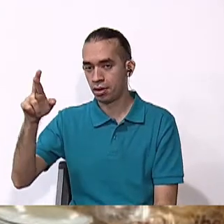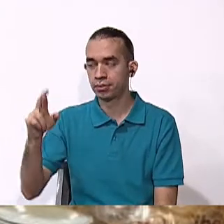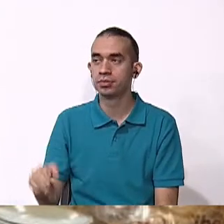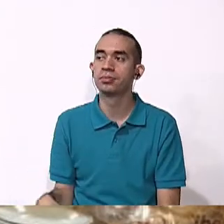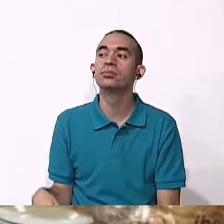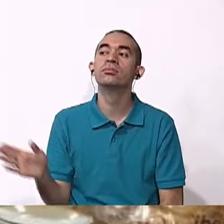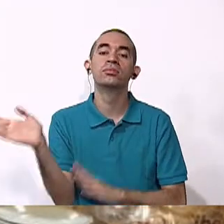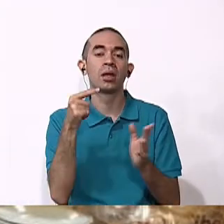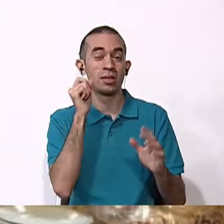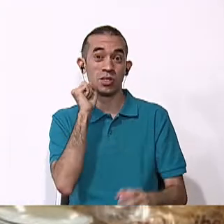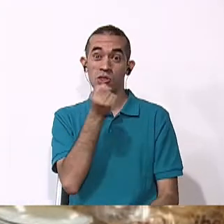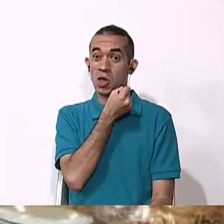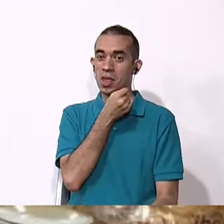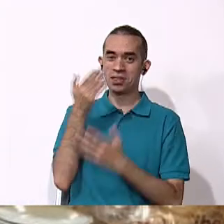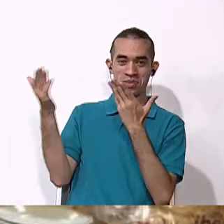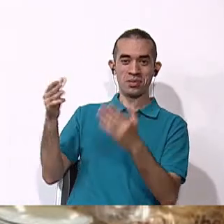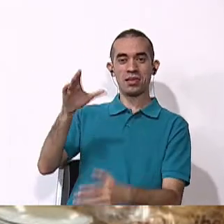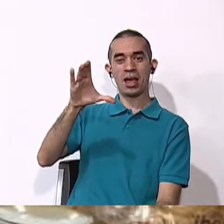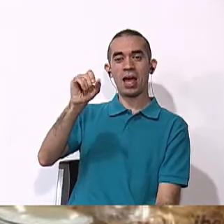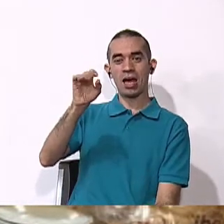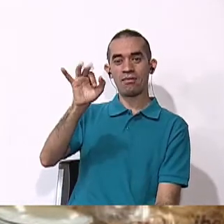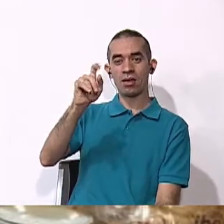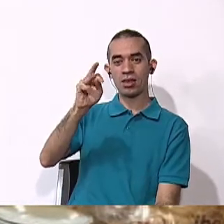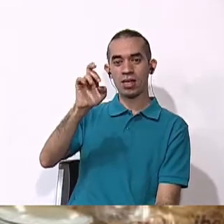This is the cafeteria.